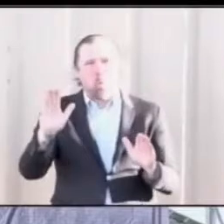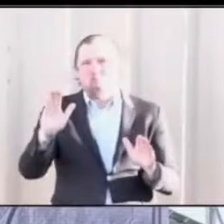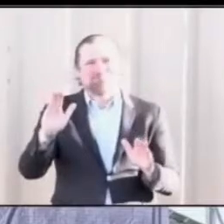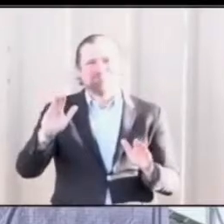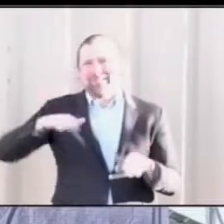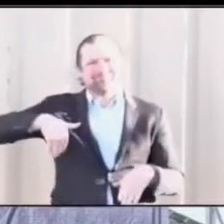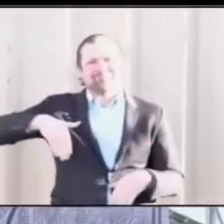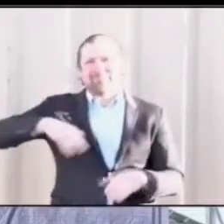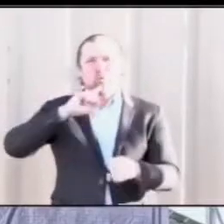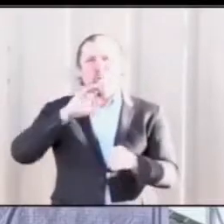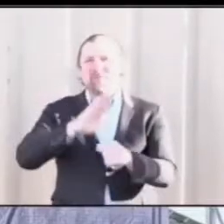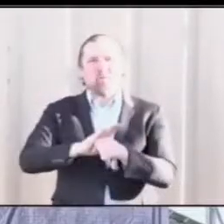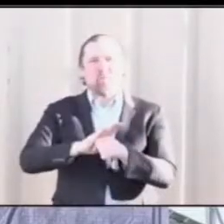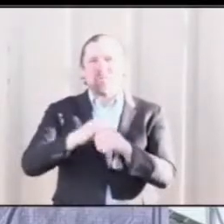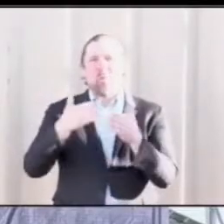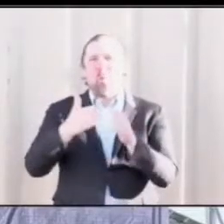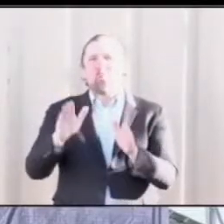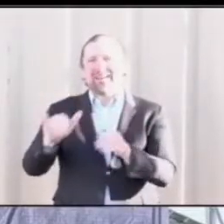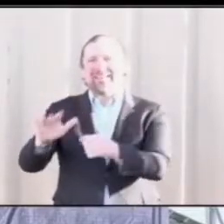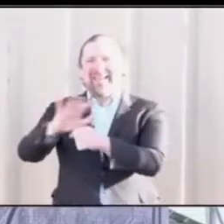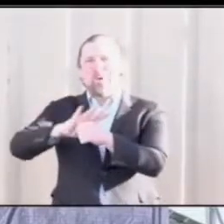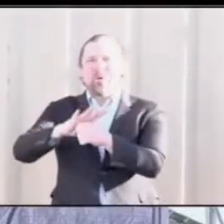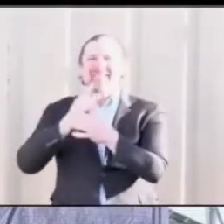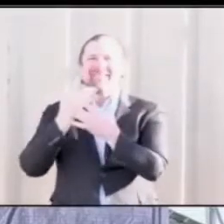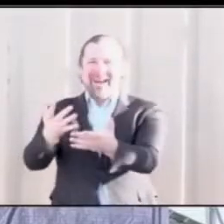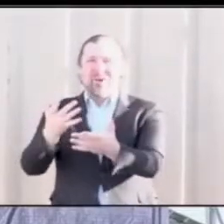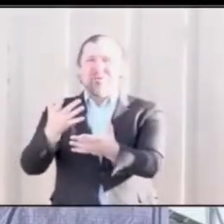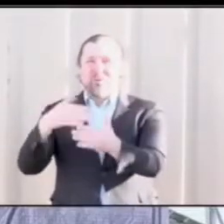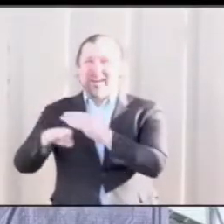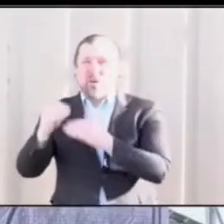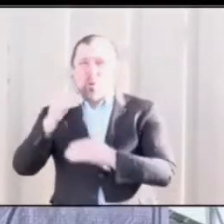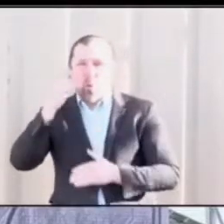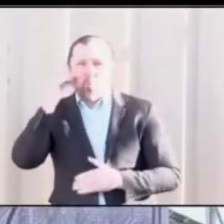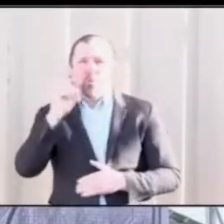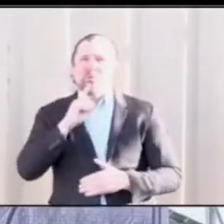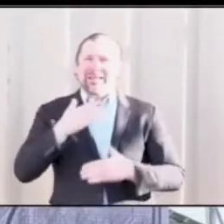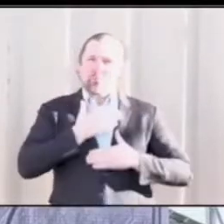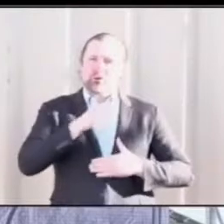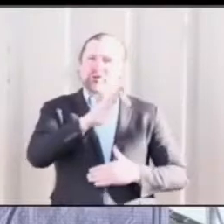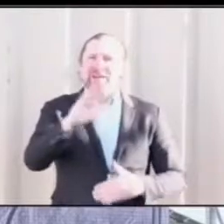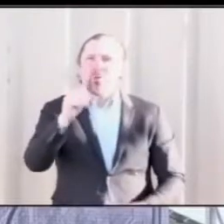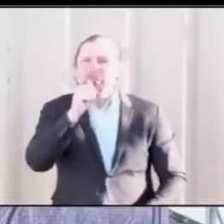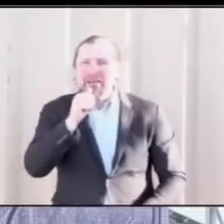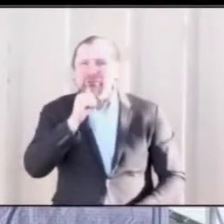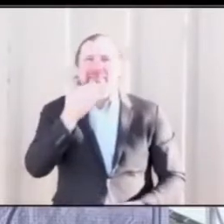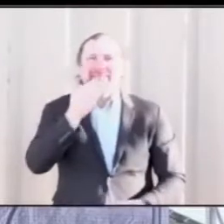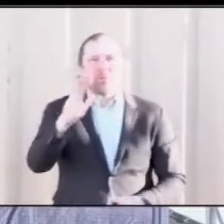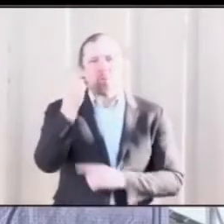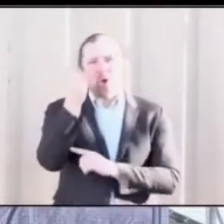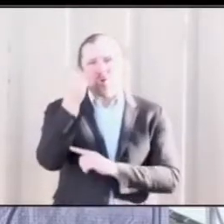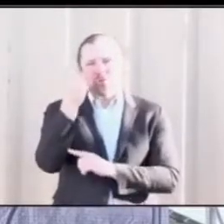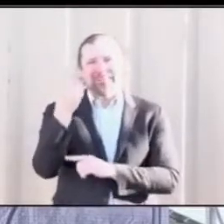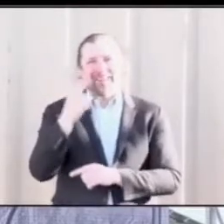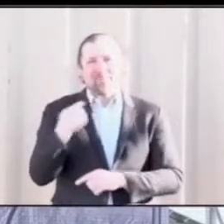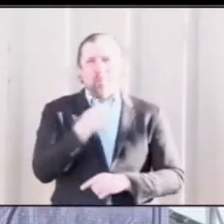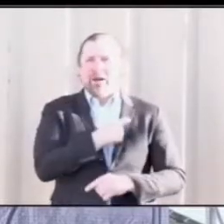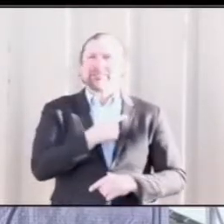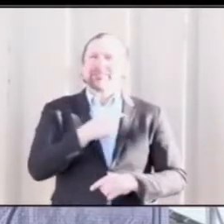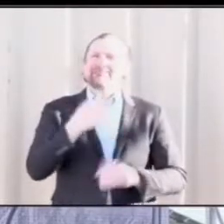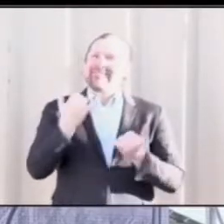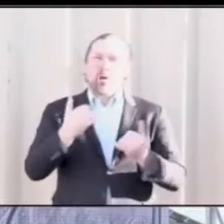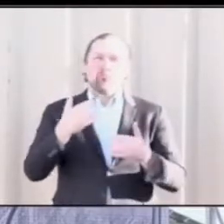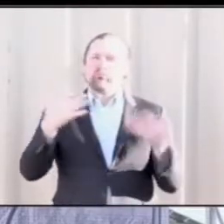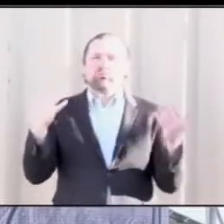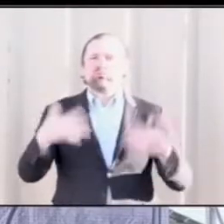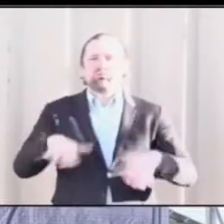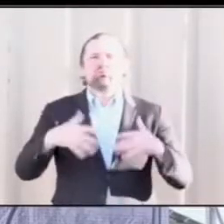dates for the opening of any of the affected areas. We appreciate any patience and understanding that you have for us during this tragedy. Thank